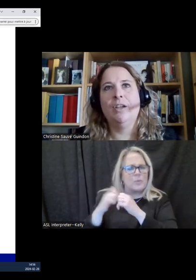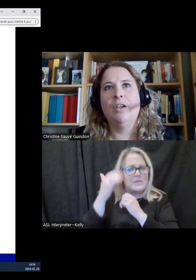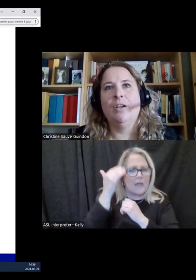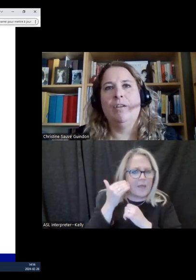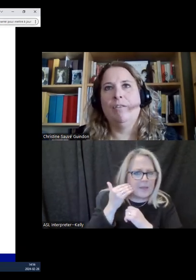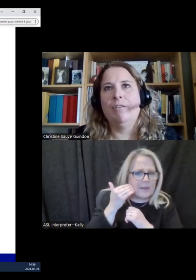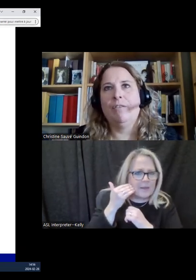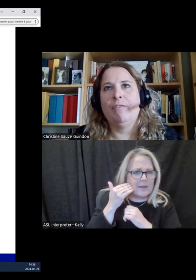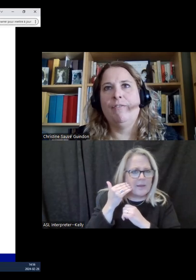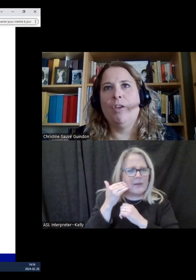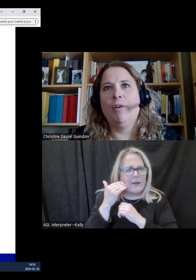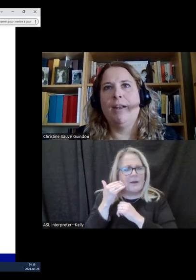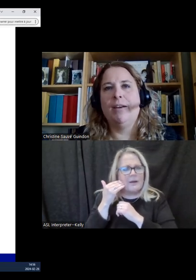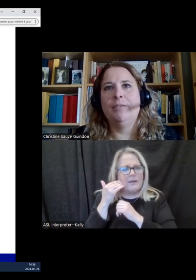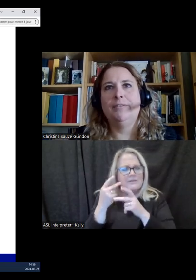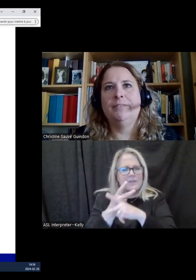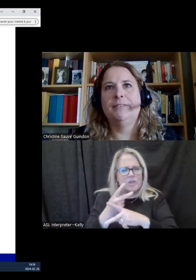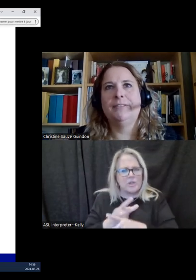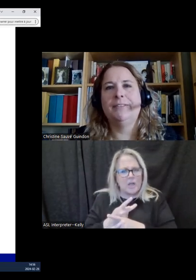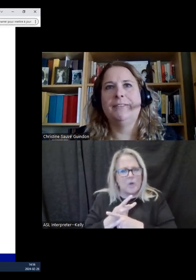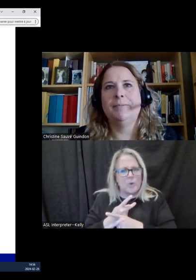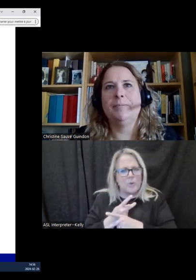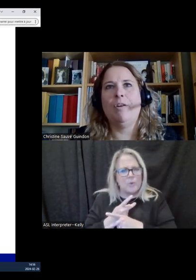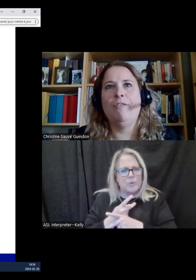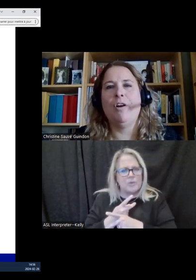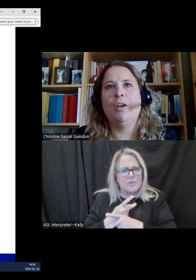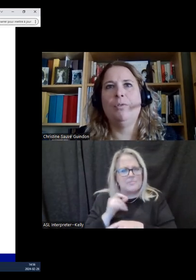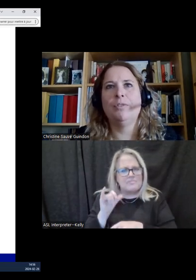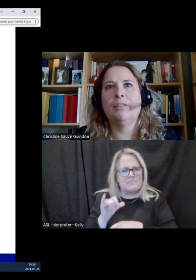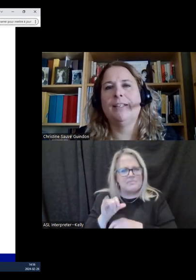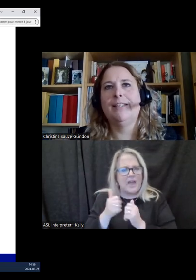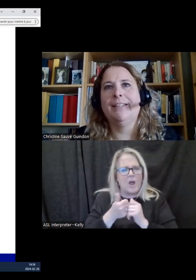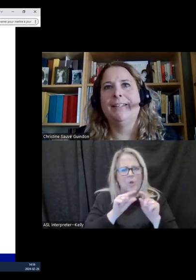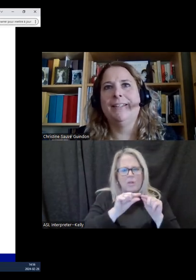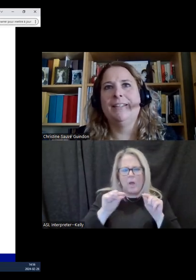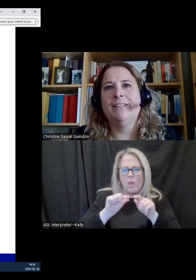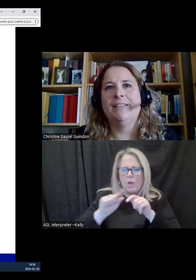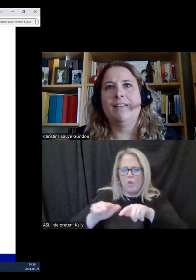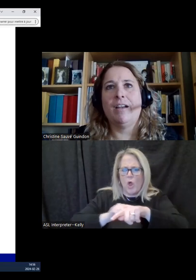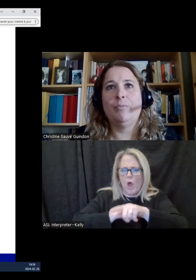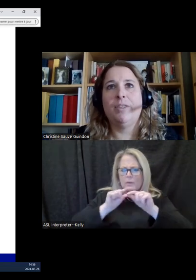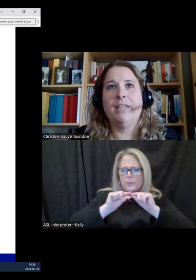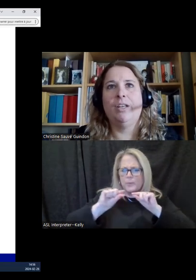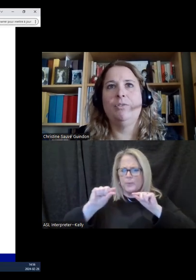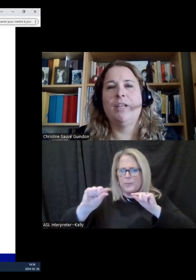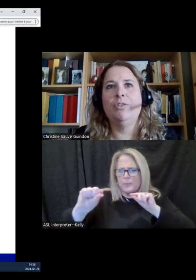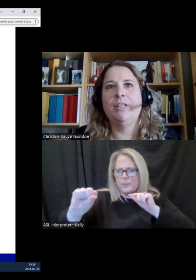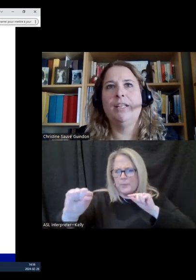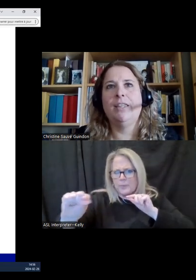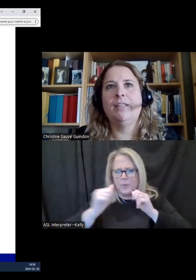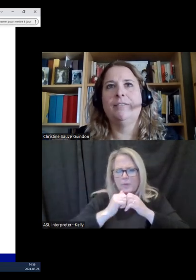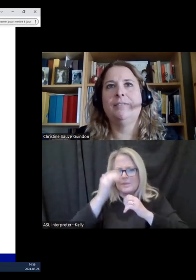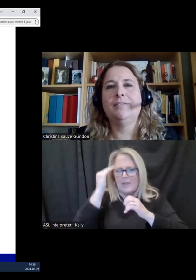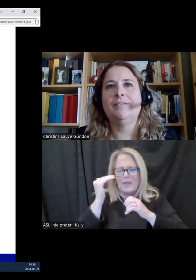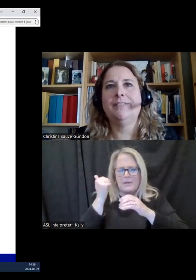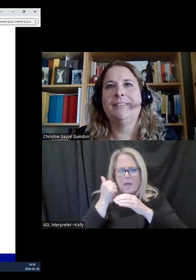He's figuring out how far it goes. And with his head, goes